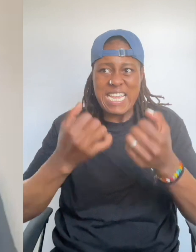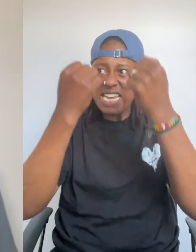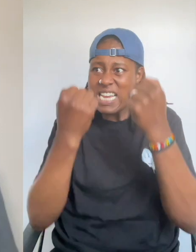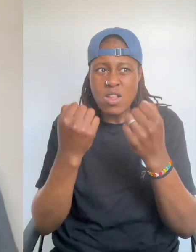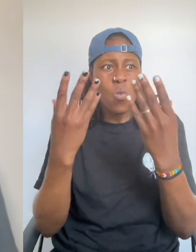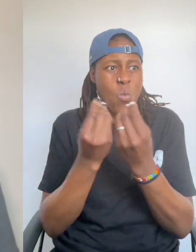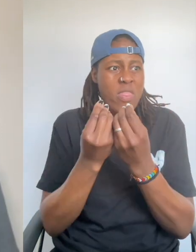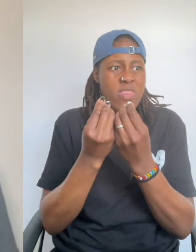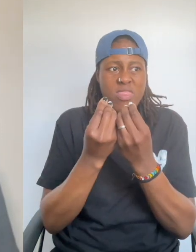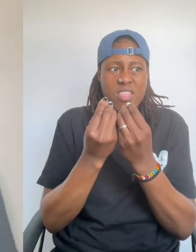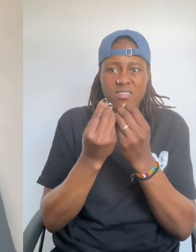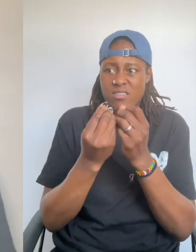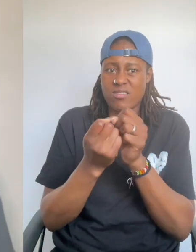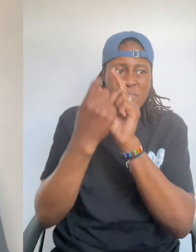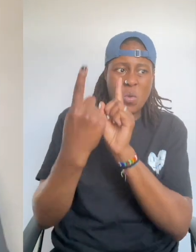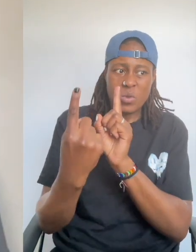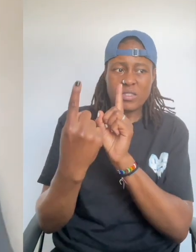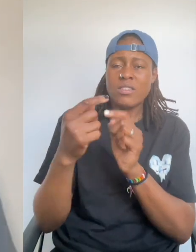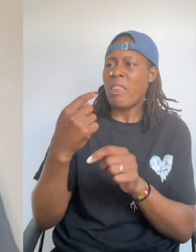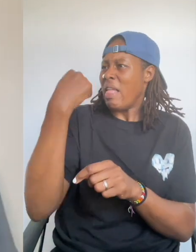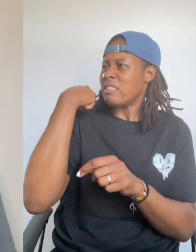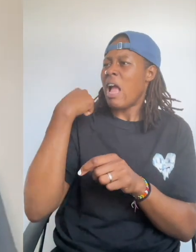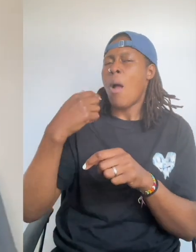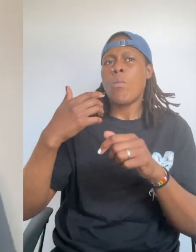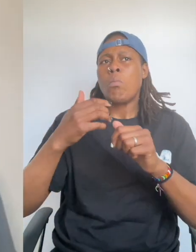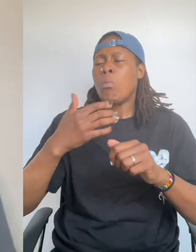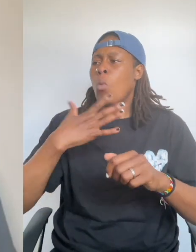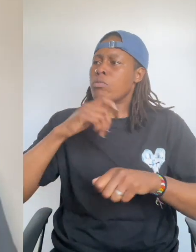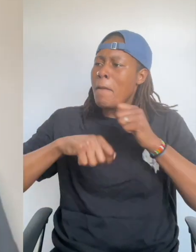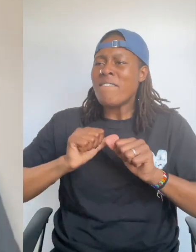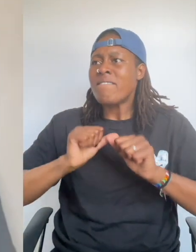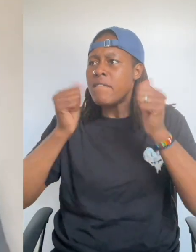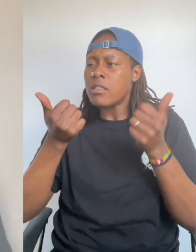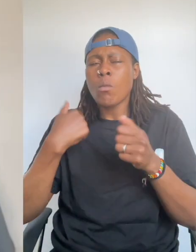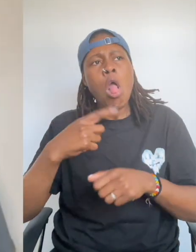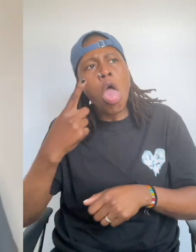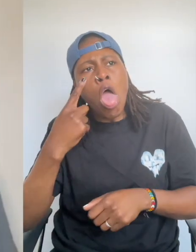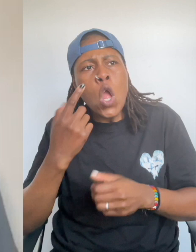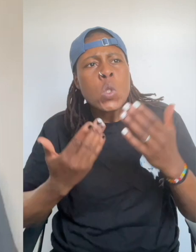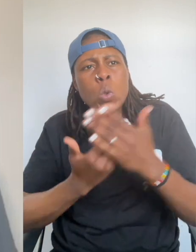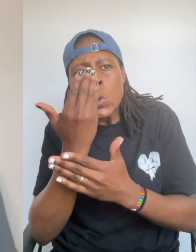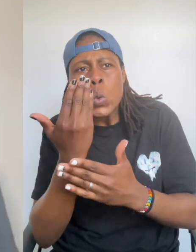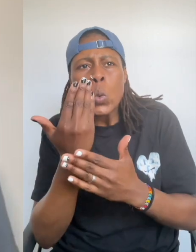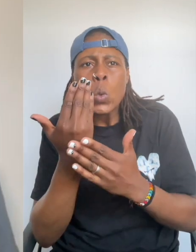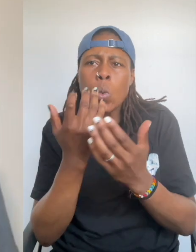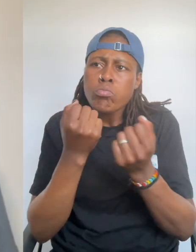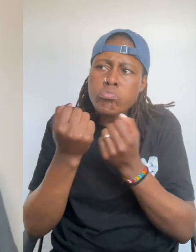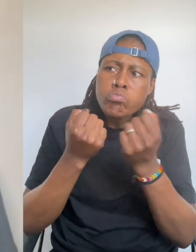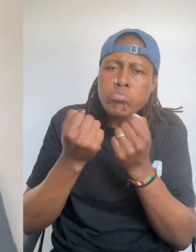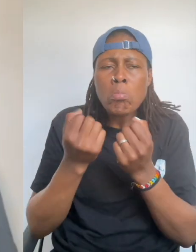program. And yeah, initially it was just a way of getting fit and just wanted to try my hand at something new.